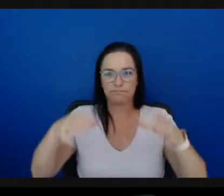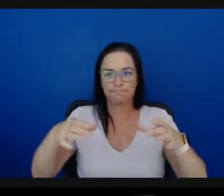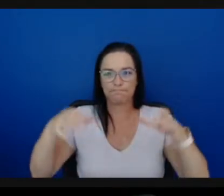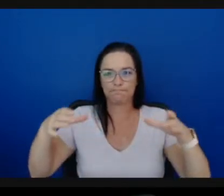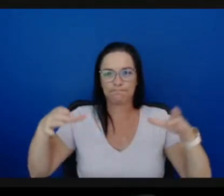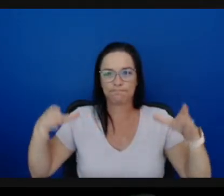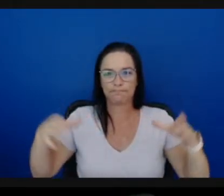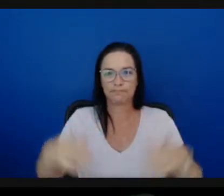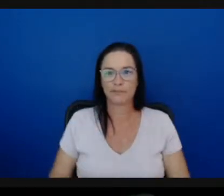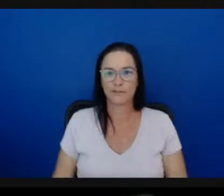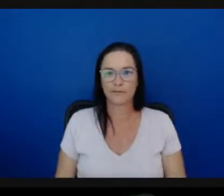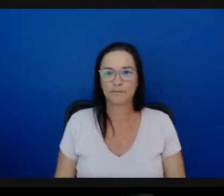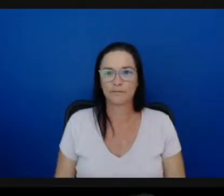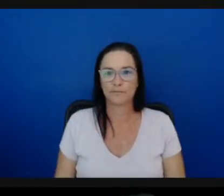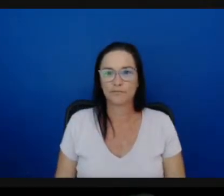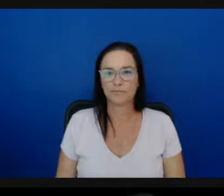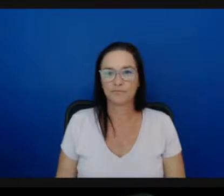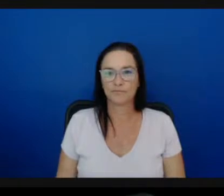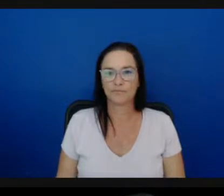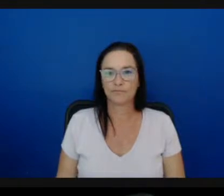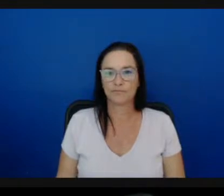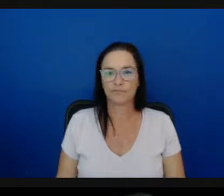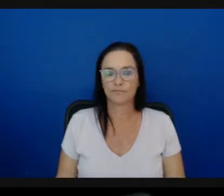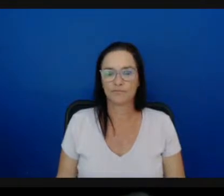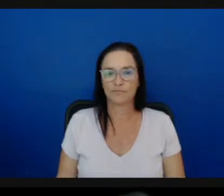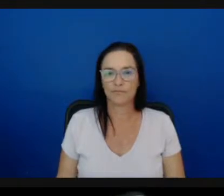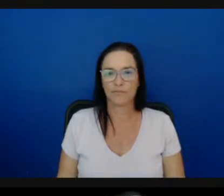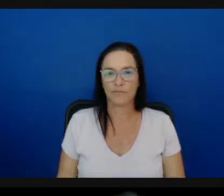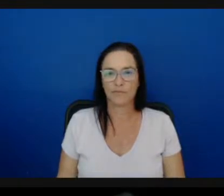There, and a little bit more,